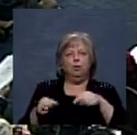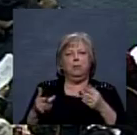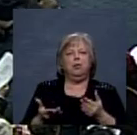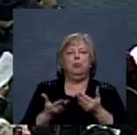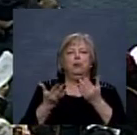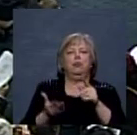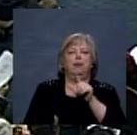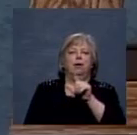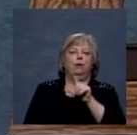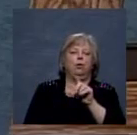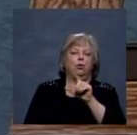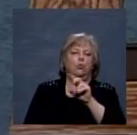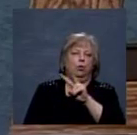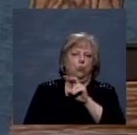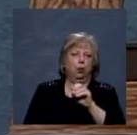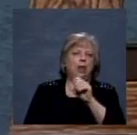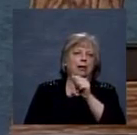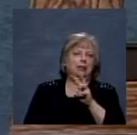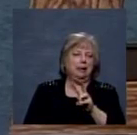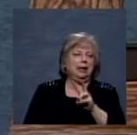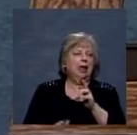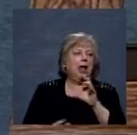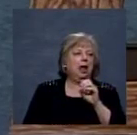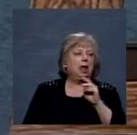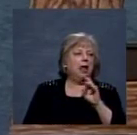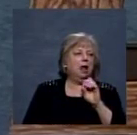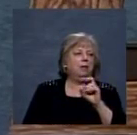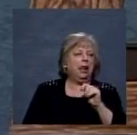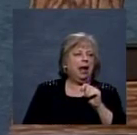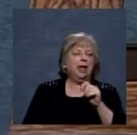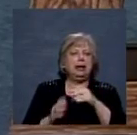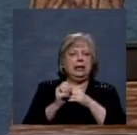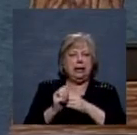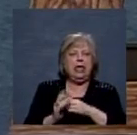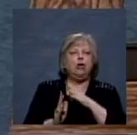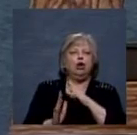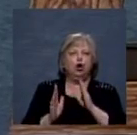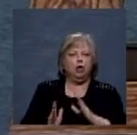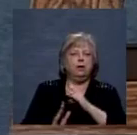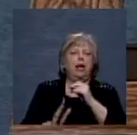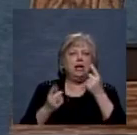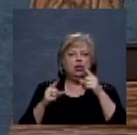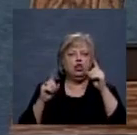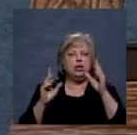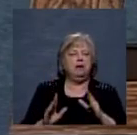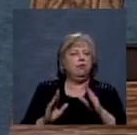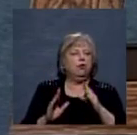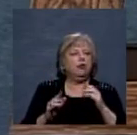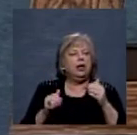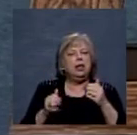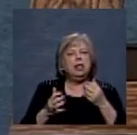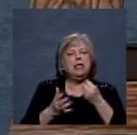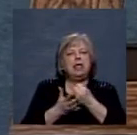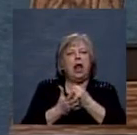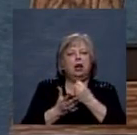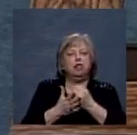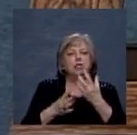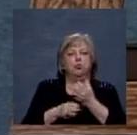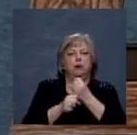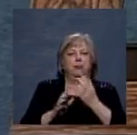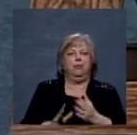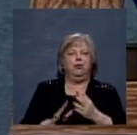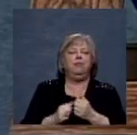the 2016 Comcast Leaders and Achievers Scholarship recipients. Thank you all so much for making time in the agenda for this. I